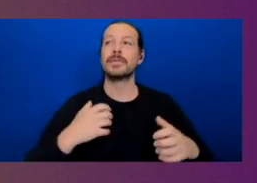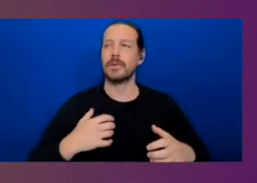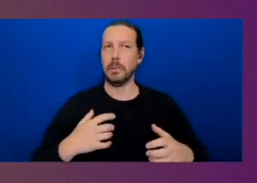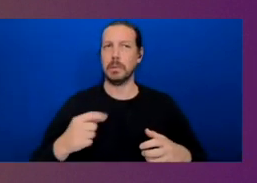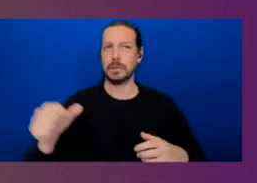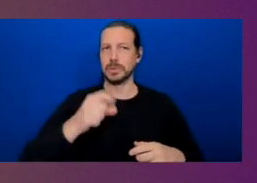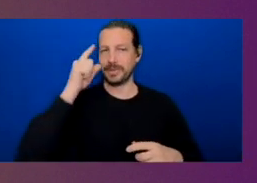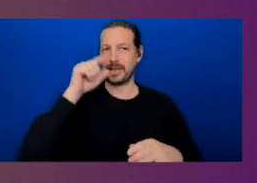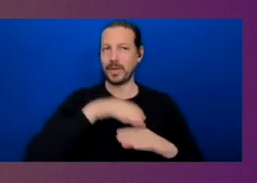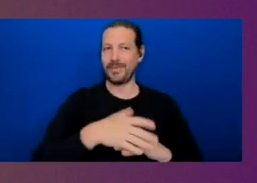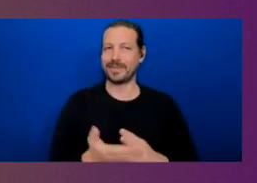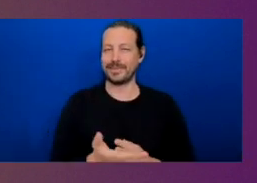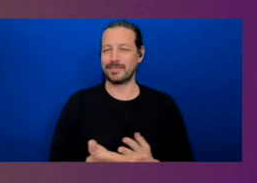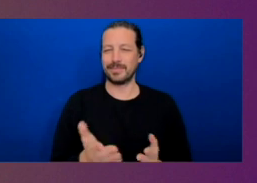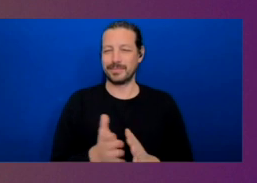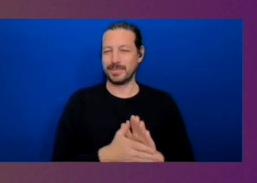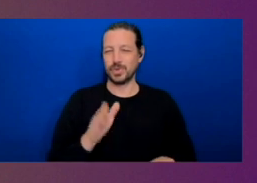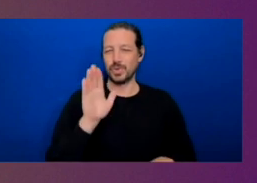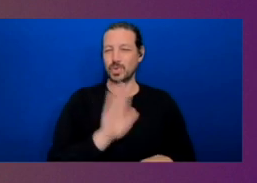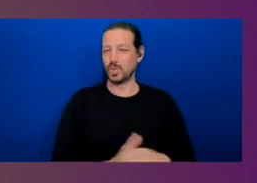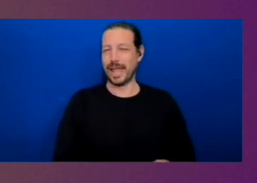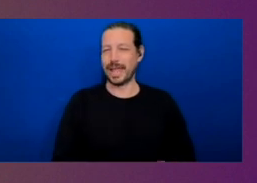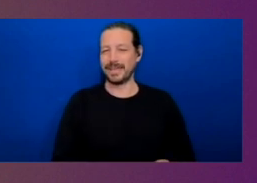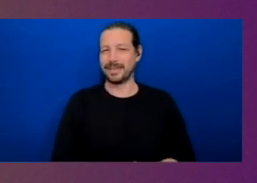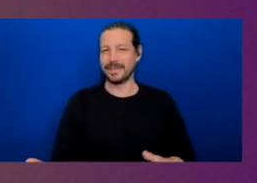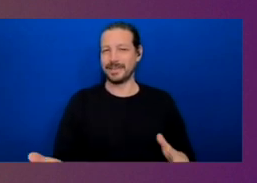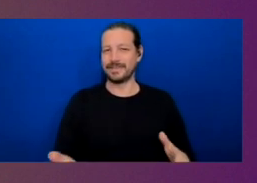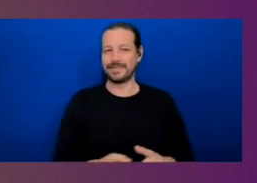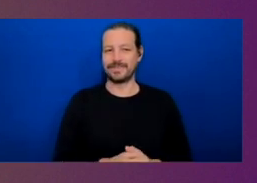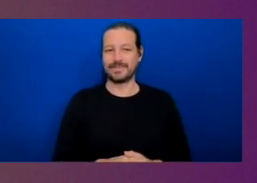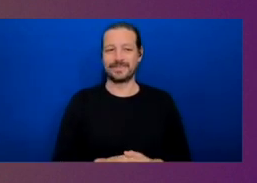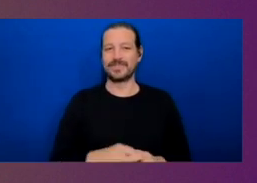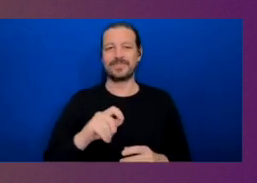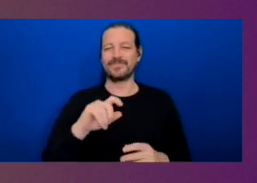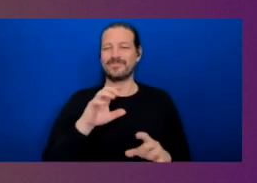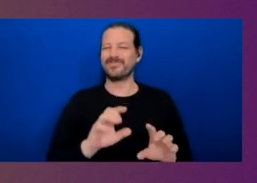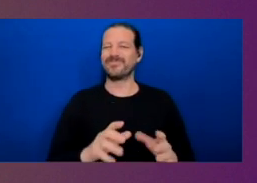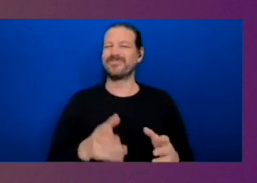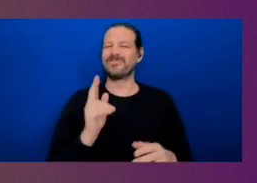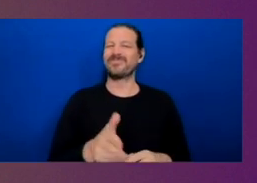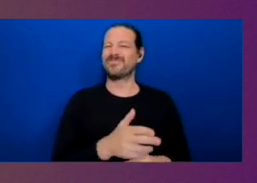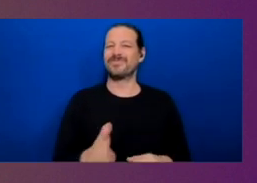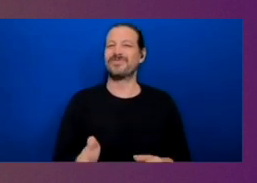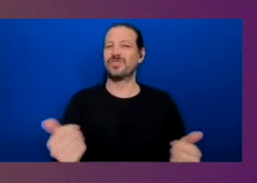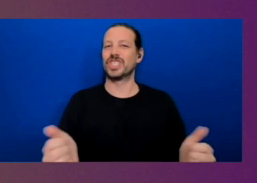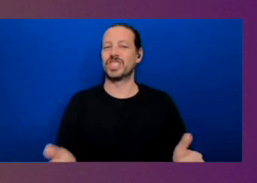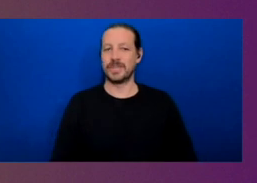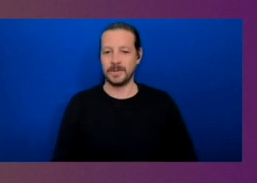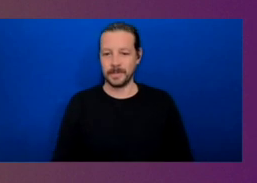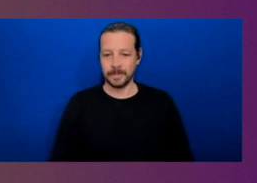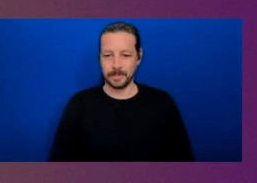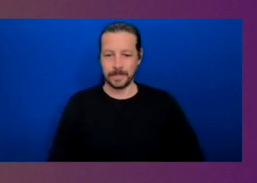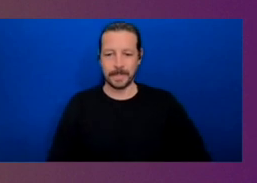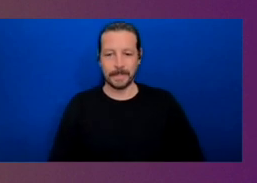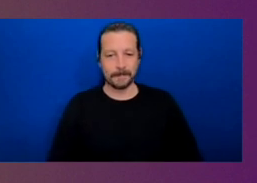accessibility, it's far too late. You're just going to tip yourself off the edge of that cliff. You will find that you uncover